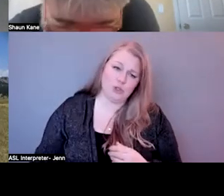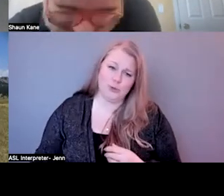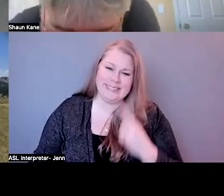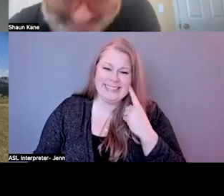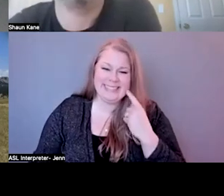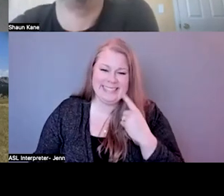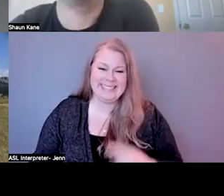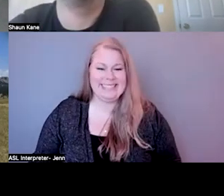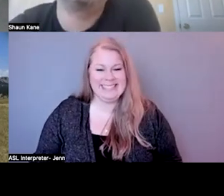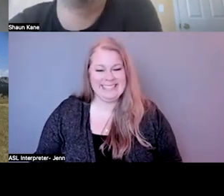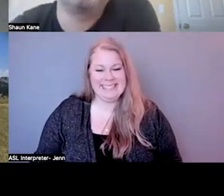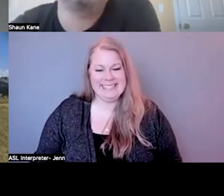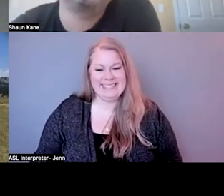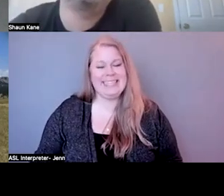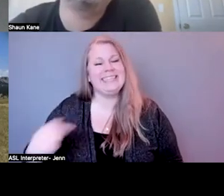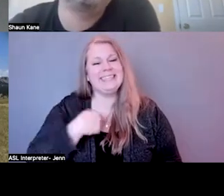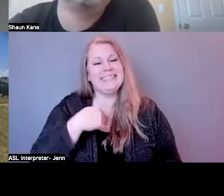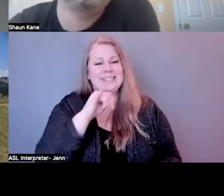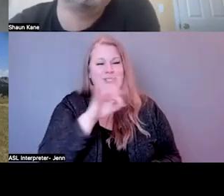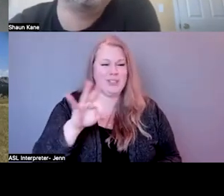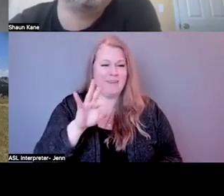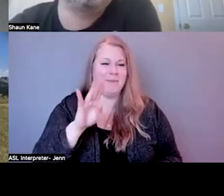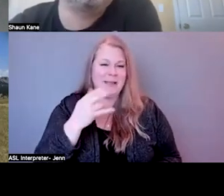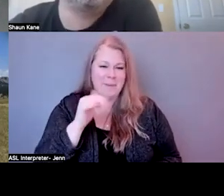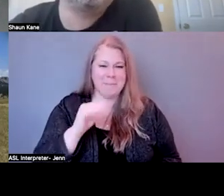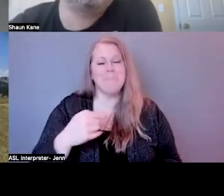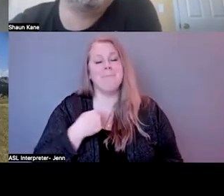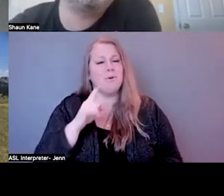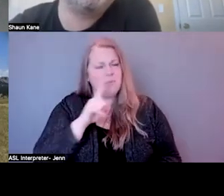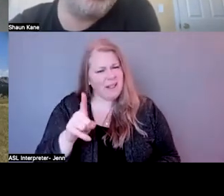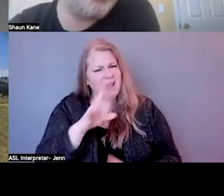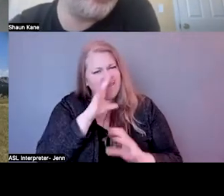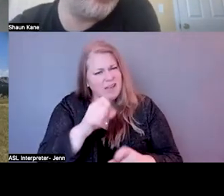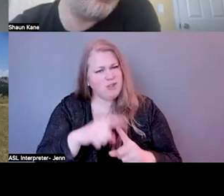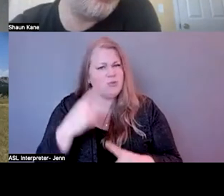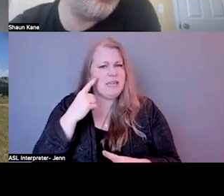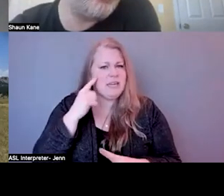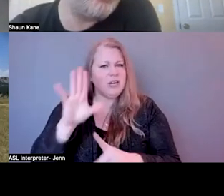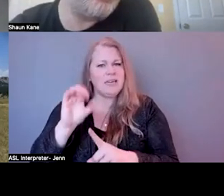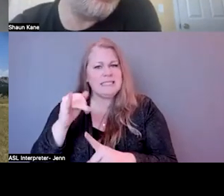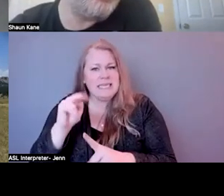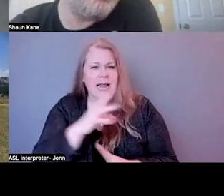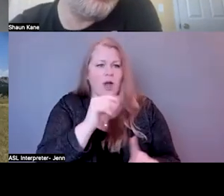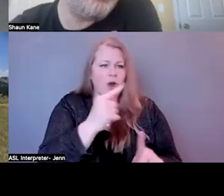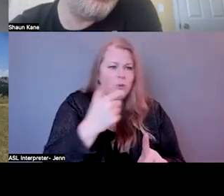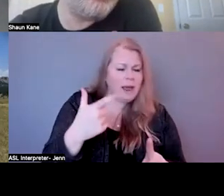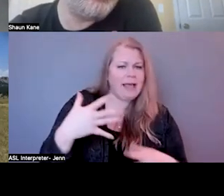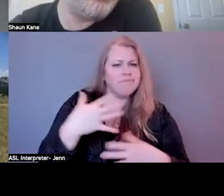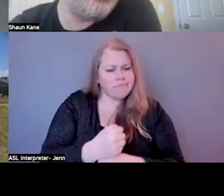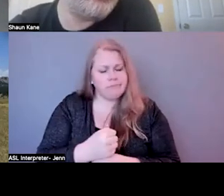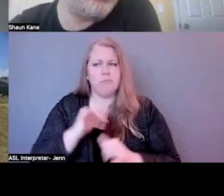Jeff Bigham. So I was really fascinated to hear kind of this overview from Sina and Greg. I think it's great, a